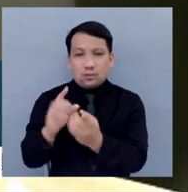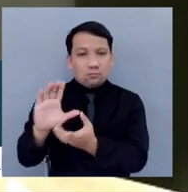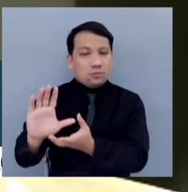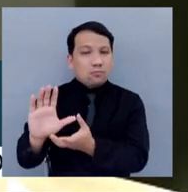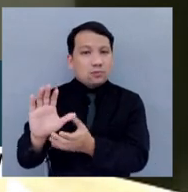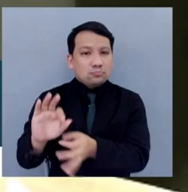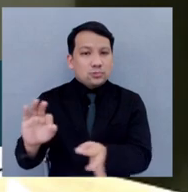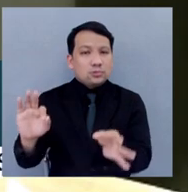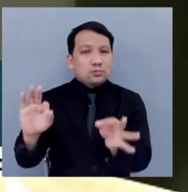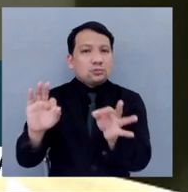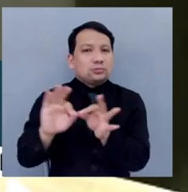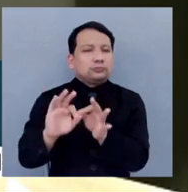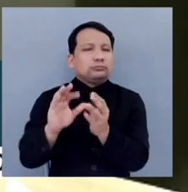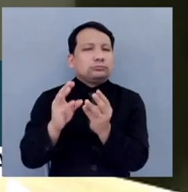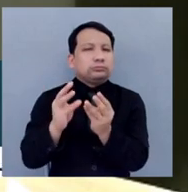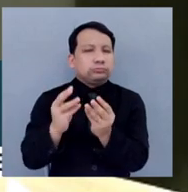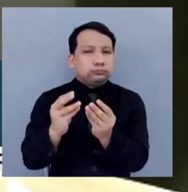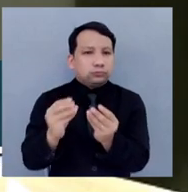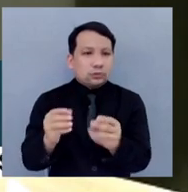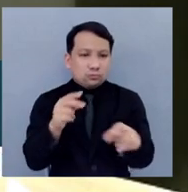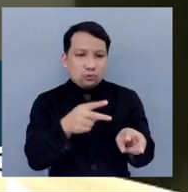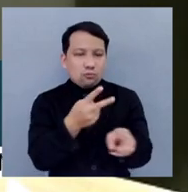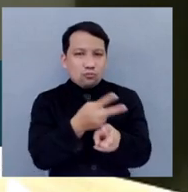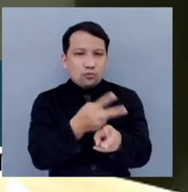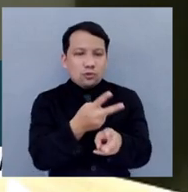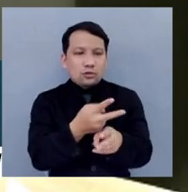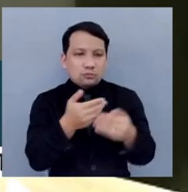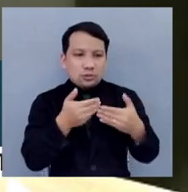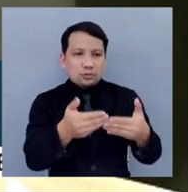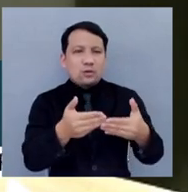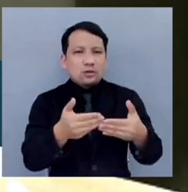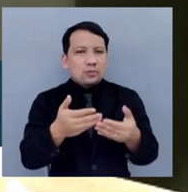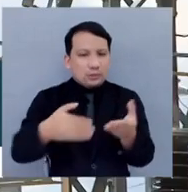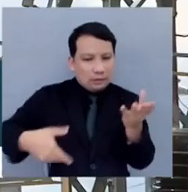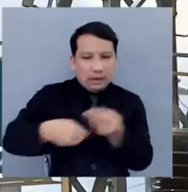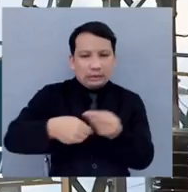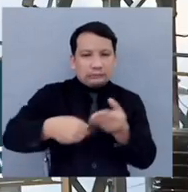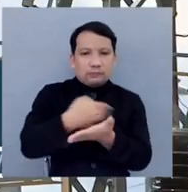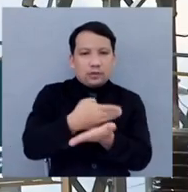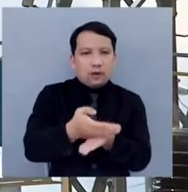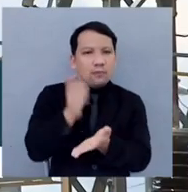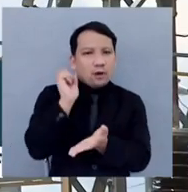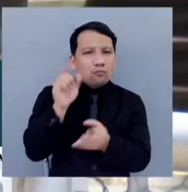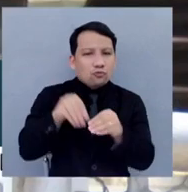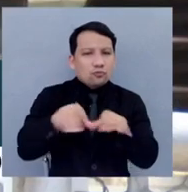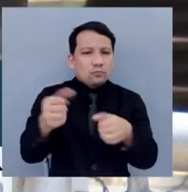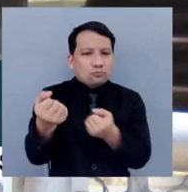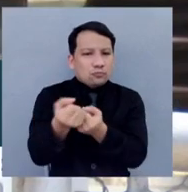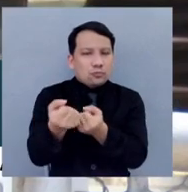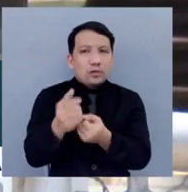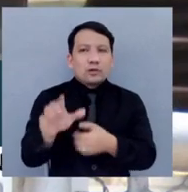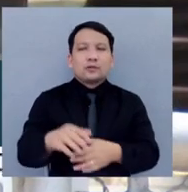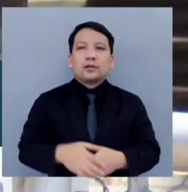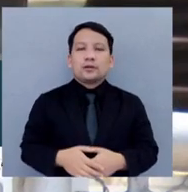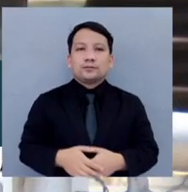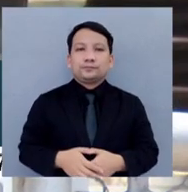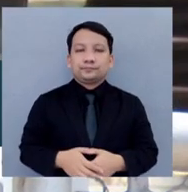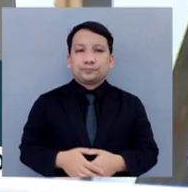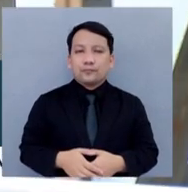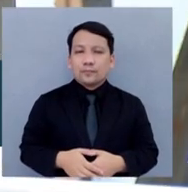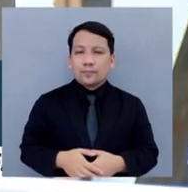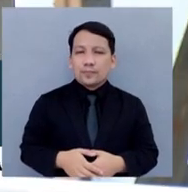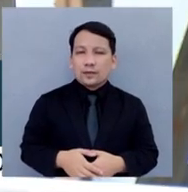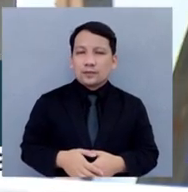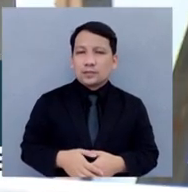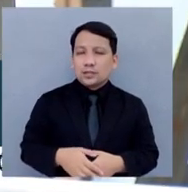is running full speed in order to be able to help alleviate that. Lutilia admits the Philippines is